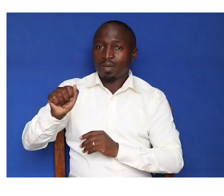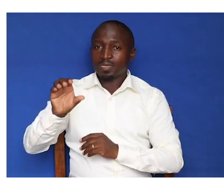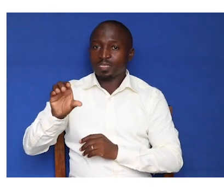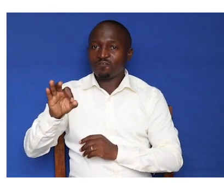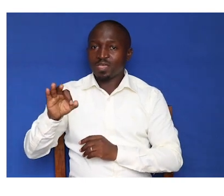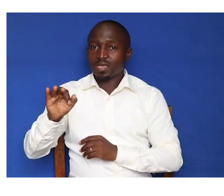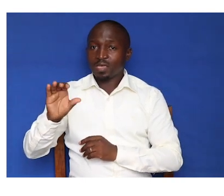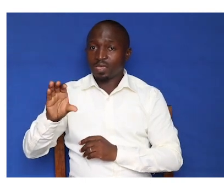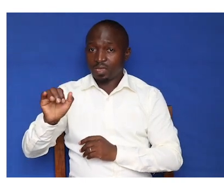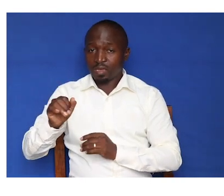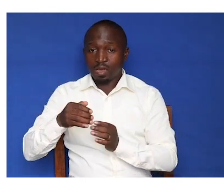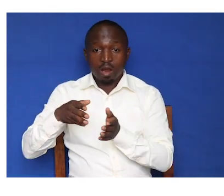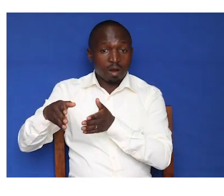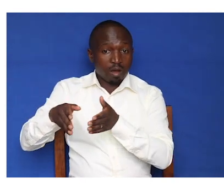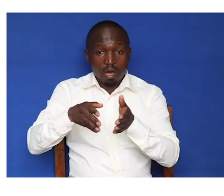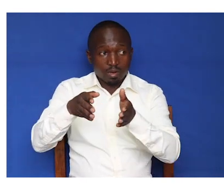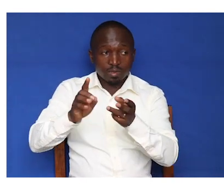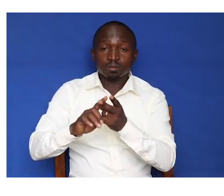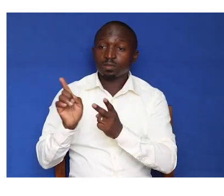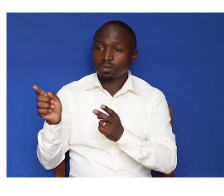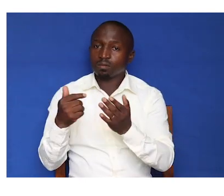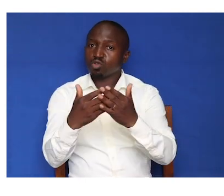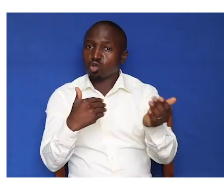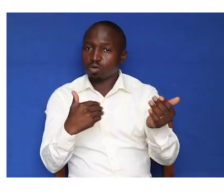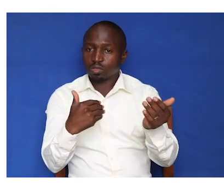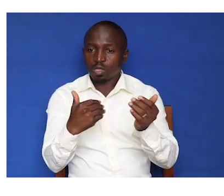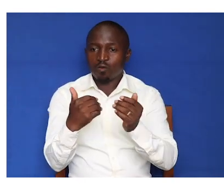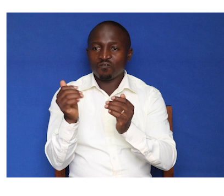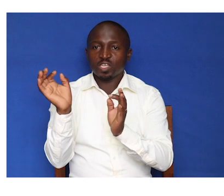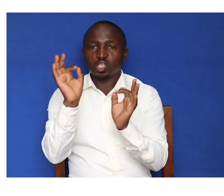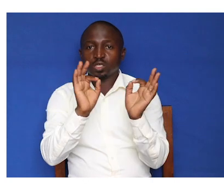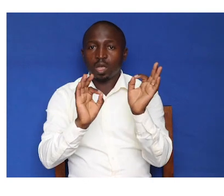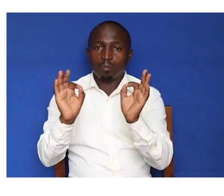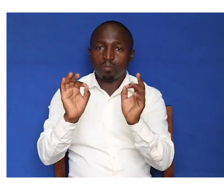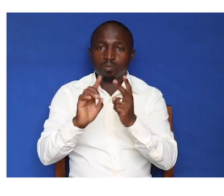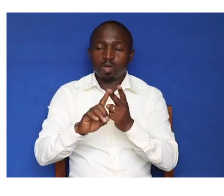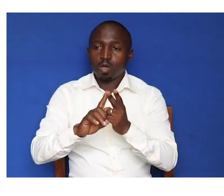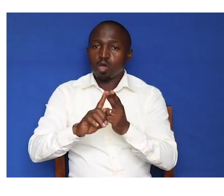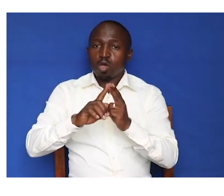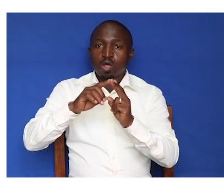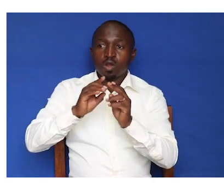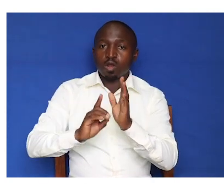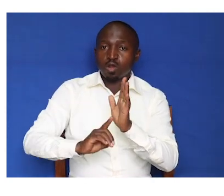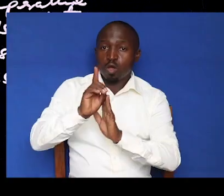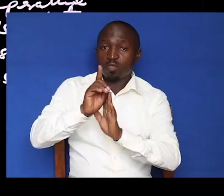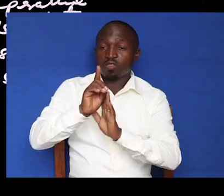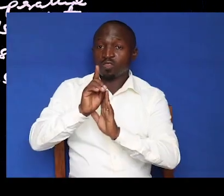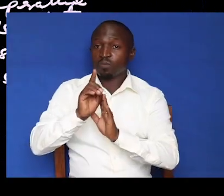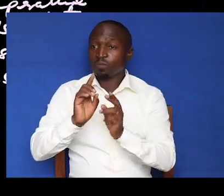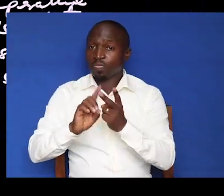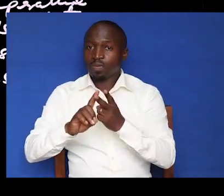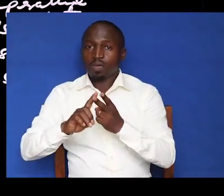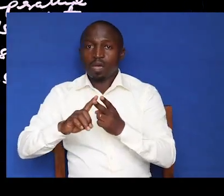showing ocean currents, is determined by the shape of northwestern American coastline.